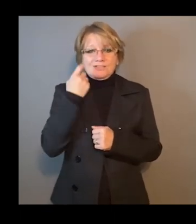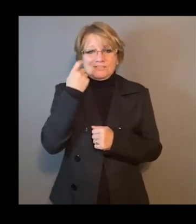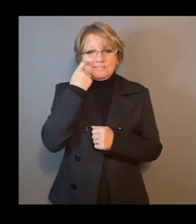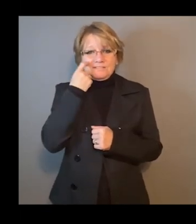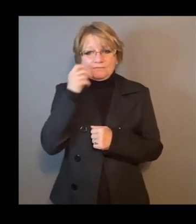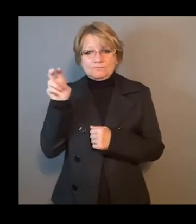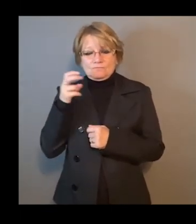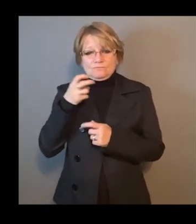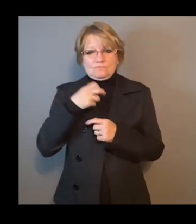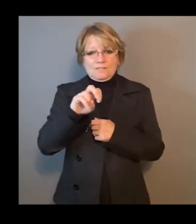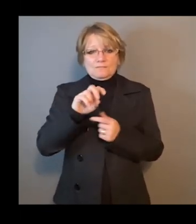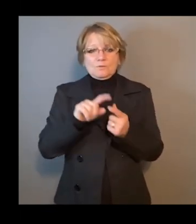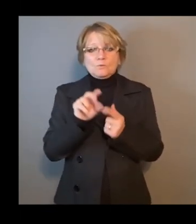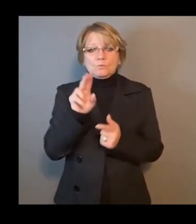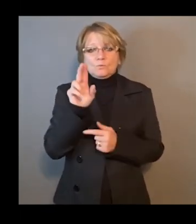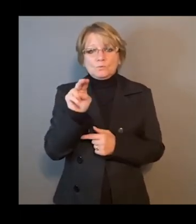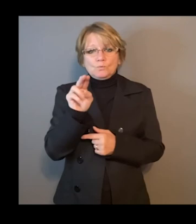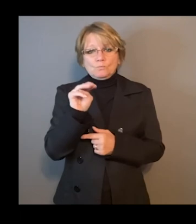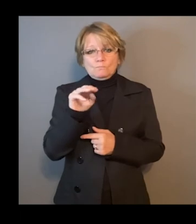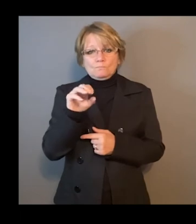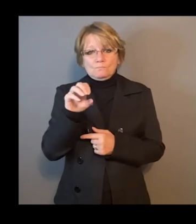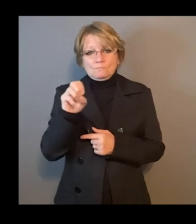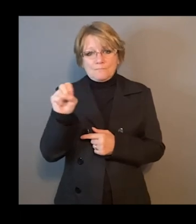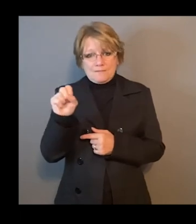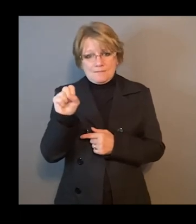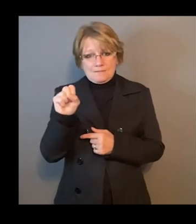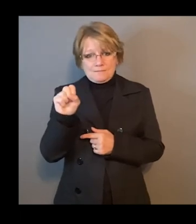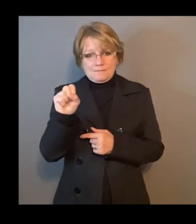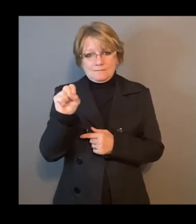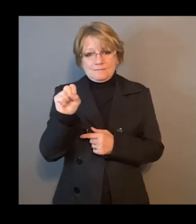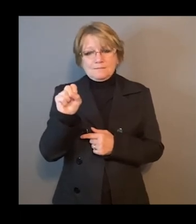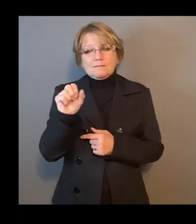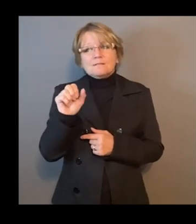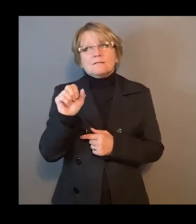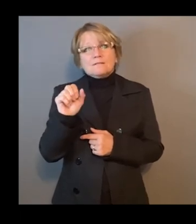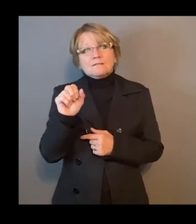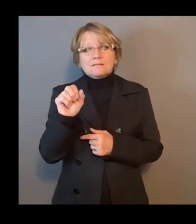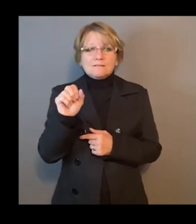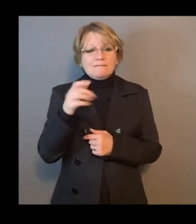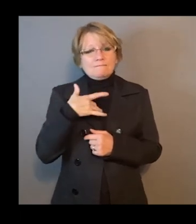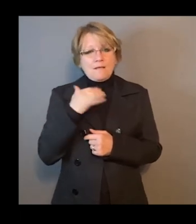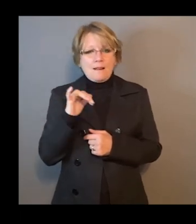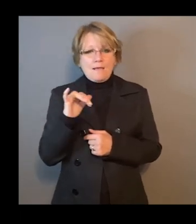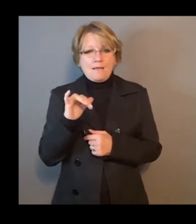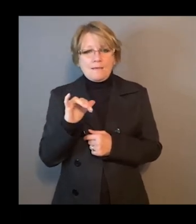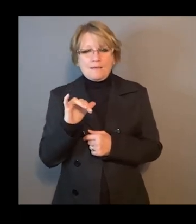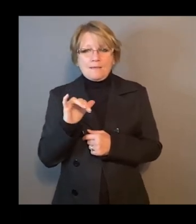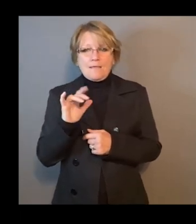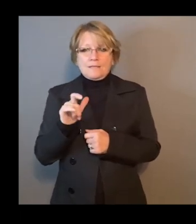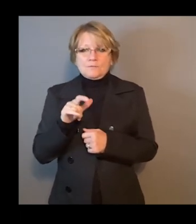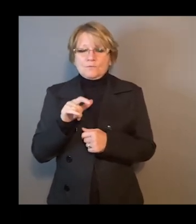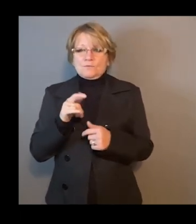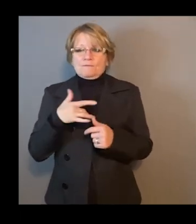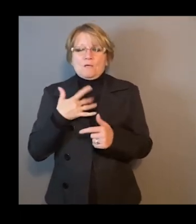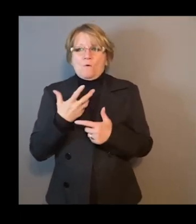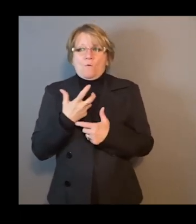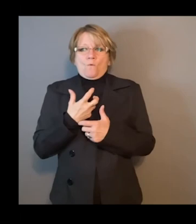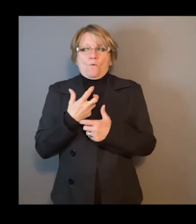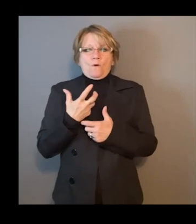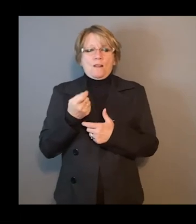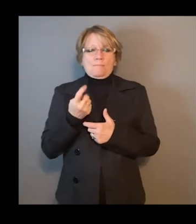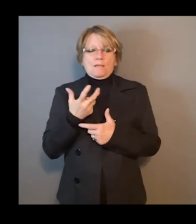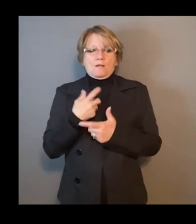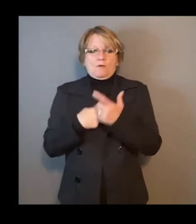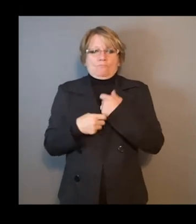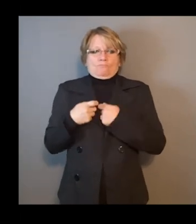to UMass. I felt like just like I had to kind of contain like certain